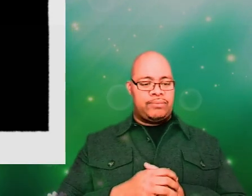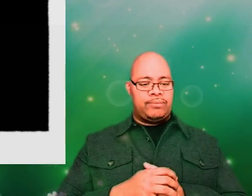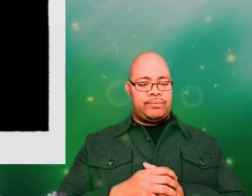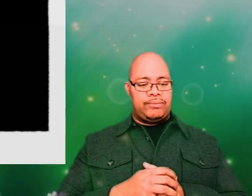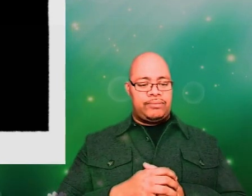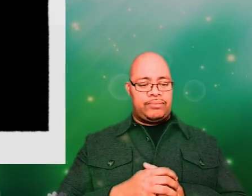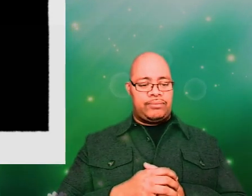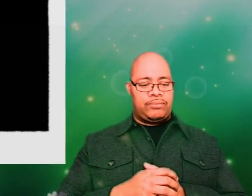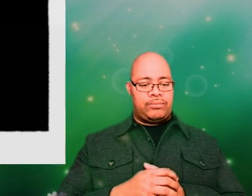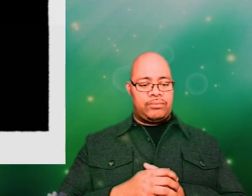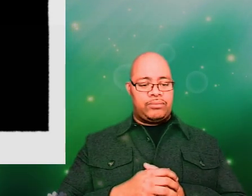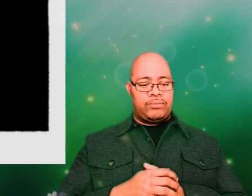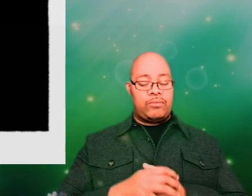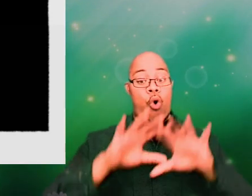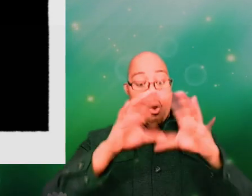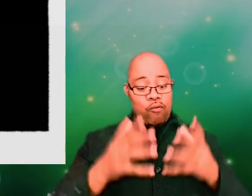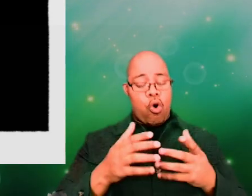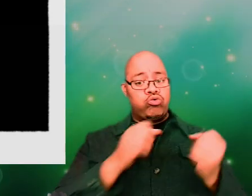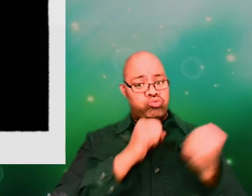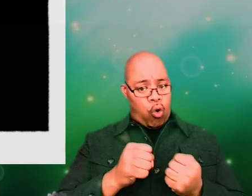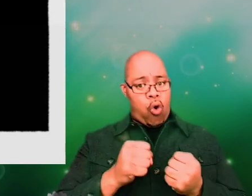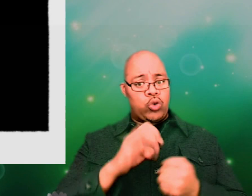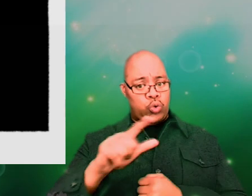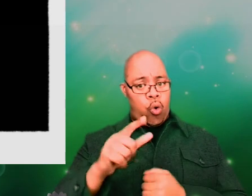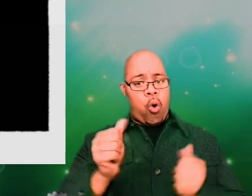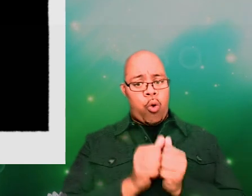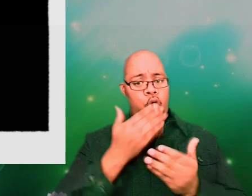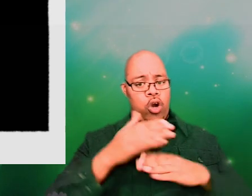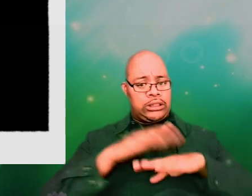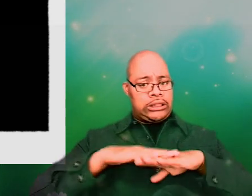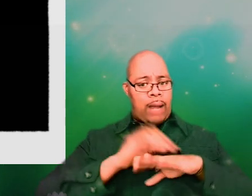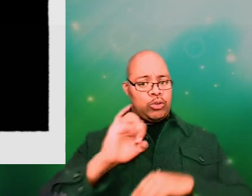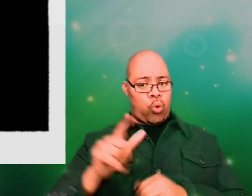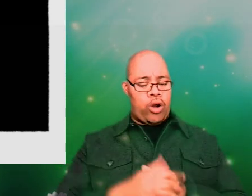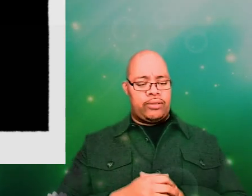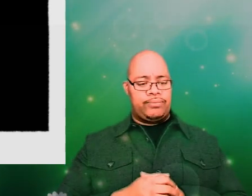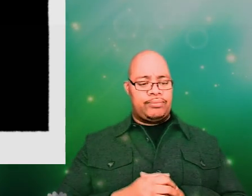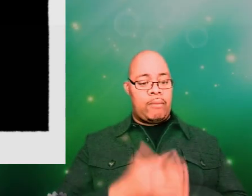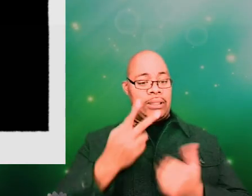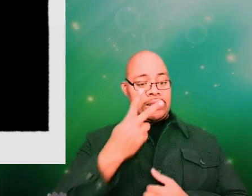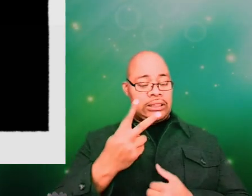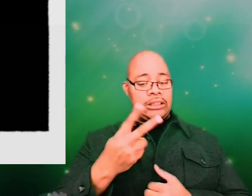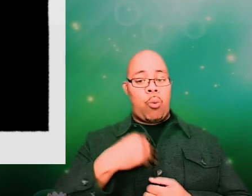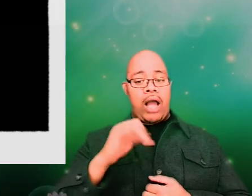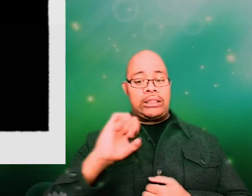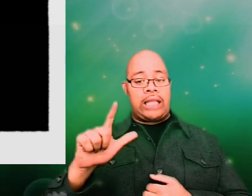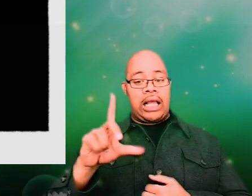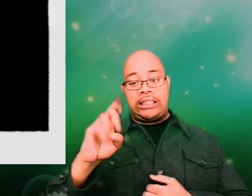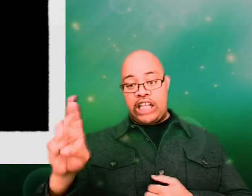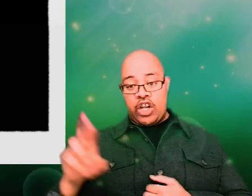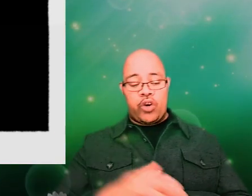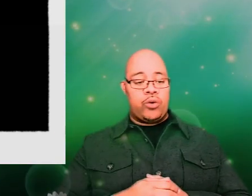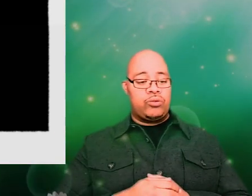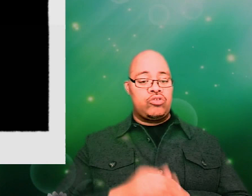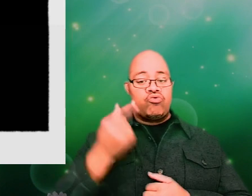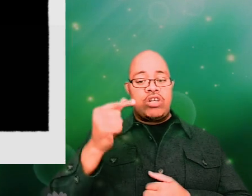coast. Overall, it's sturdy and hardy with some good topsoil. You may see white-tailed deer, green